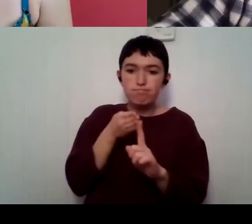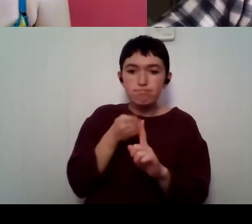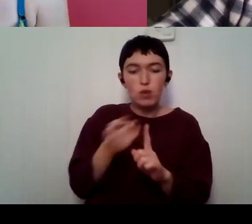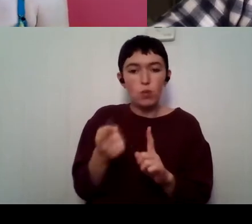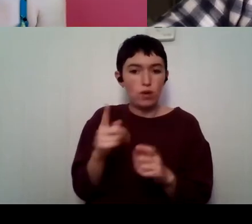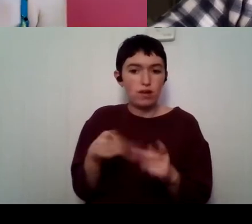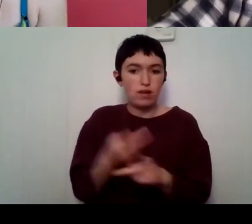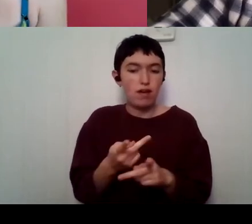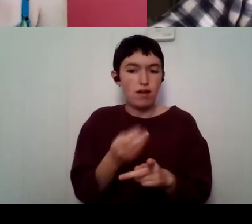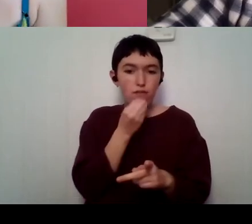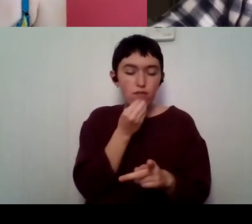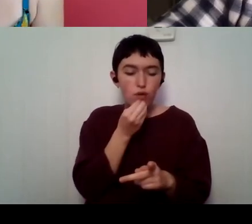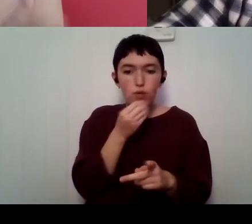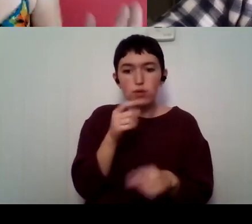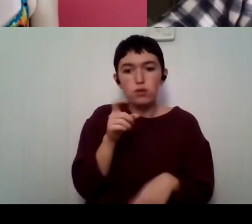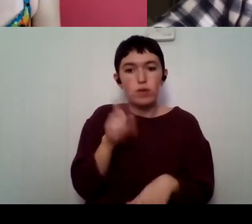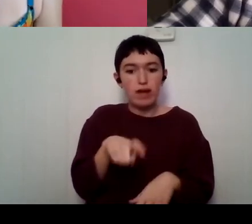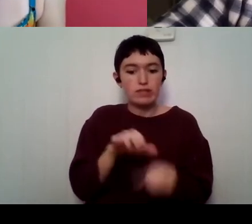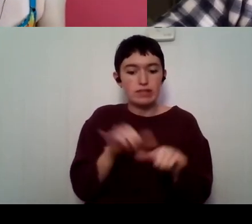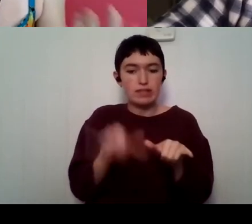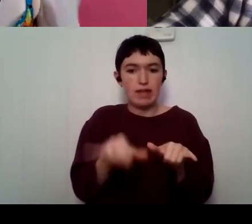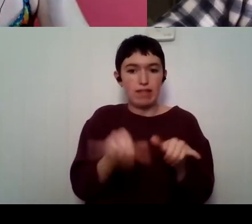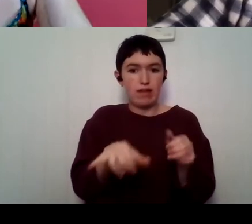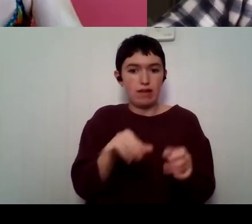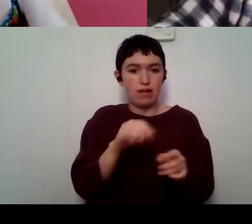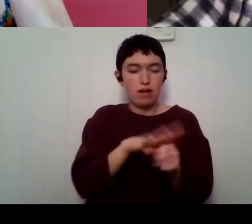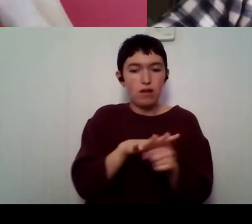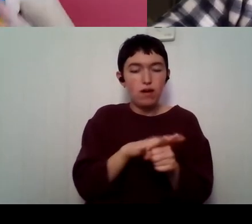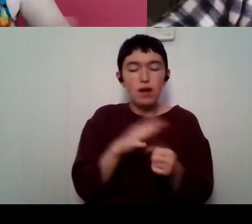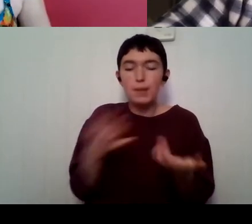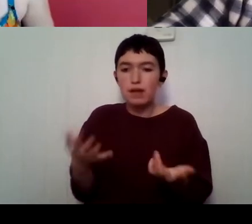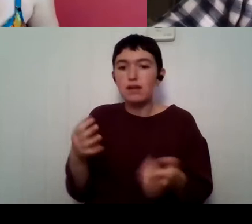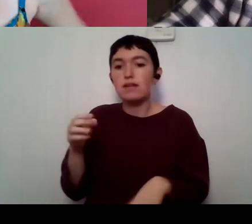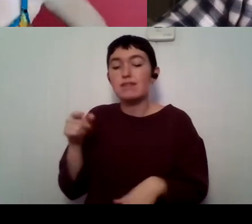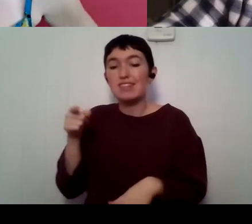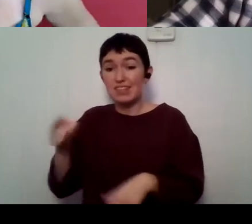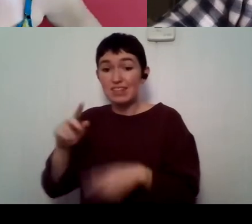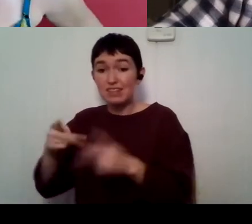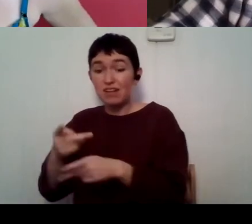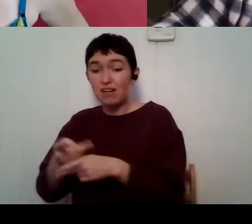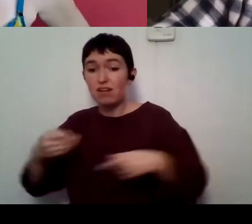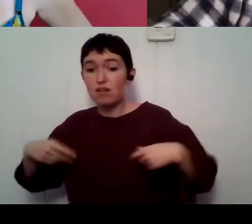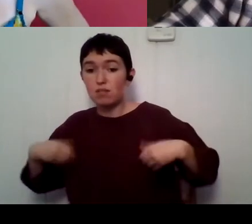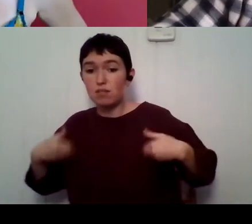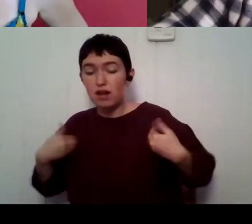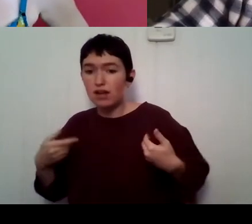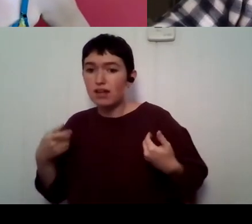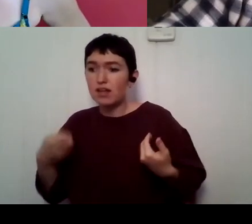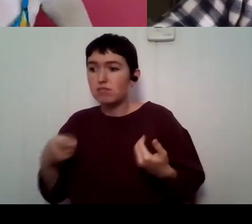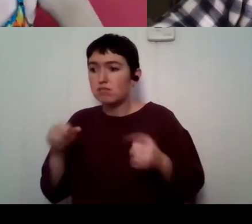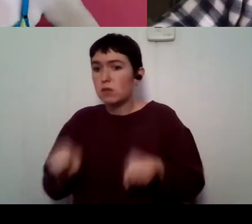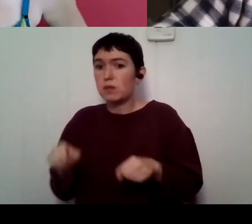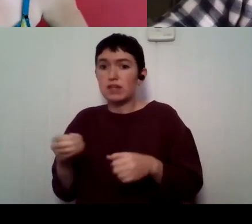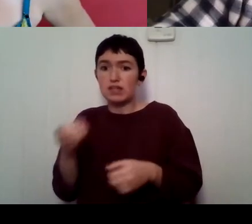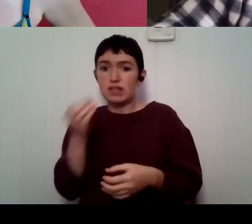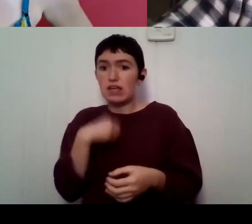food. Macaques are like humans, they're trash compactors, right? And so that's why humans we kind of can just survive anywhere, where we can